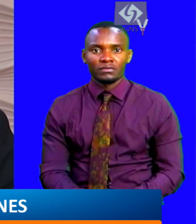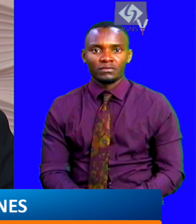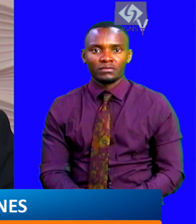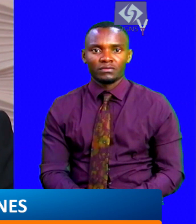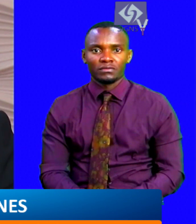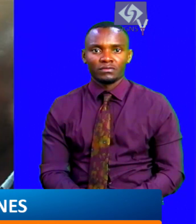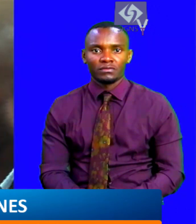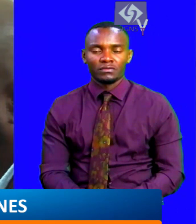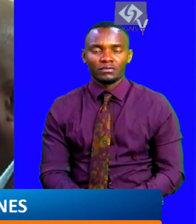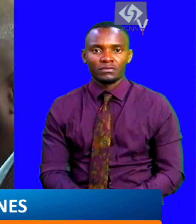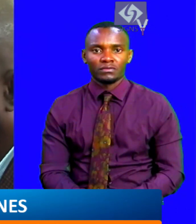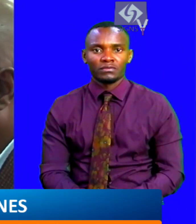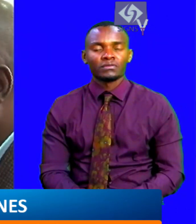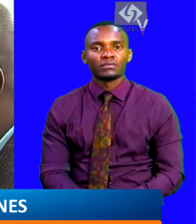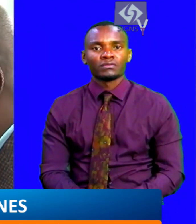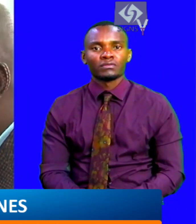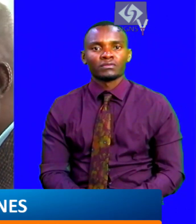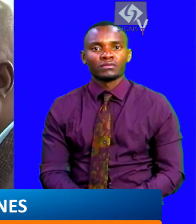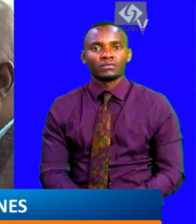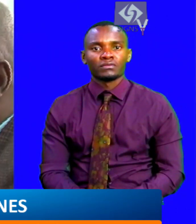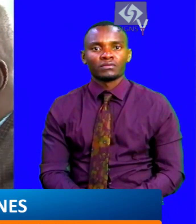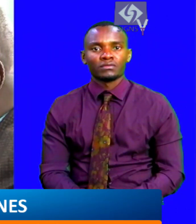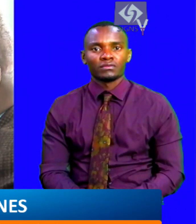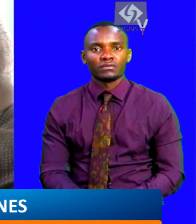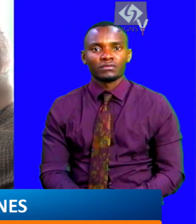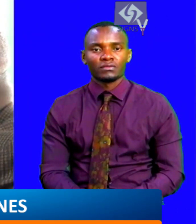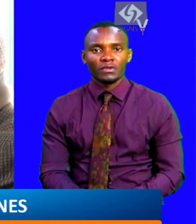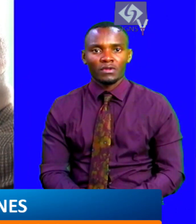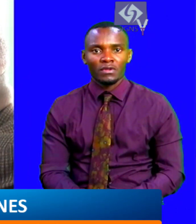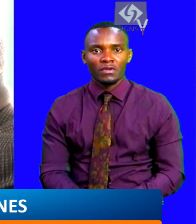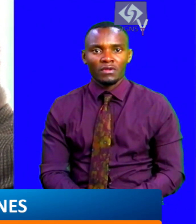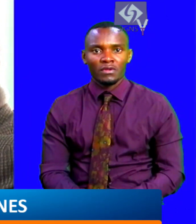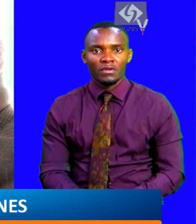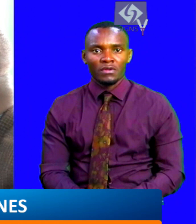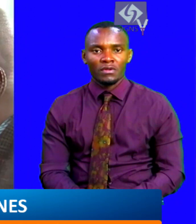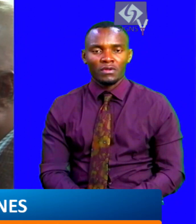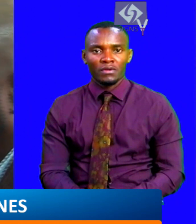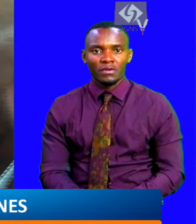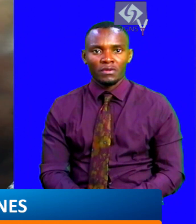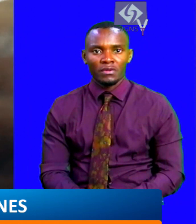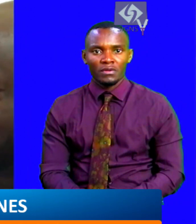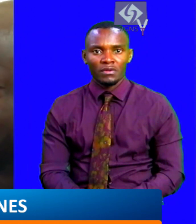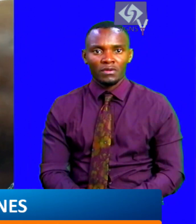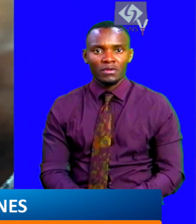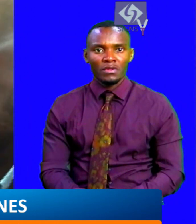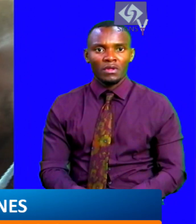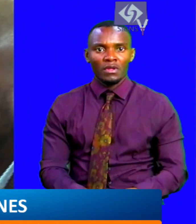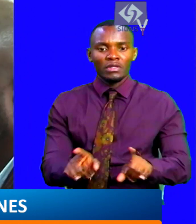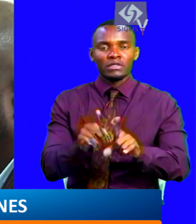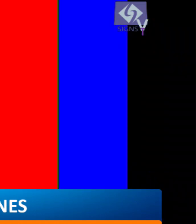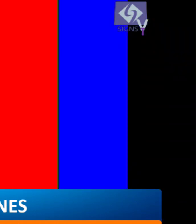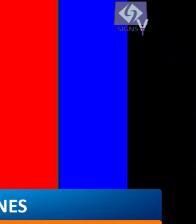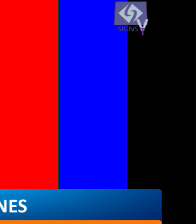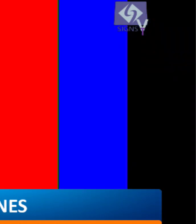lot of respected strangers in our house as we discuss this issue. The Constitution gives me a